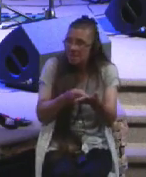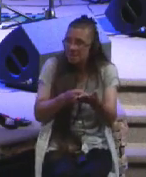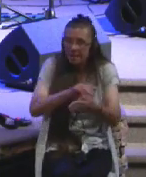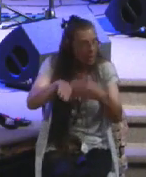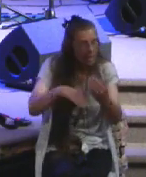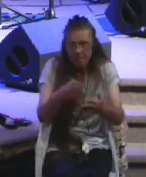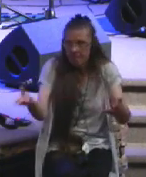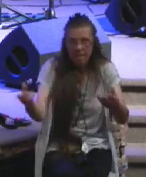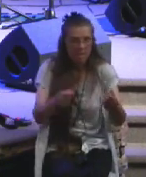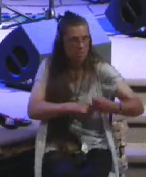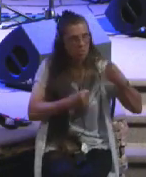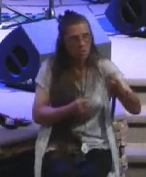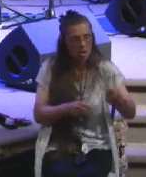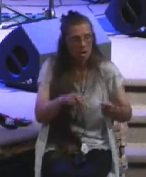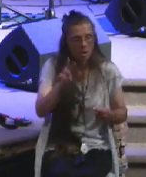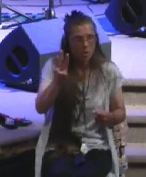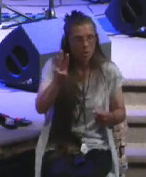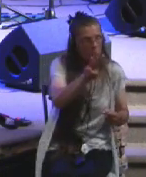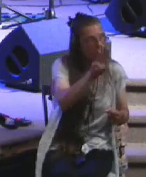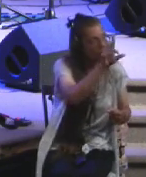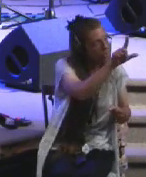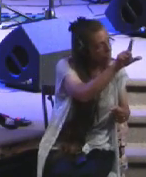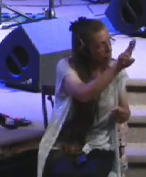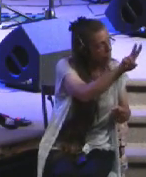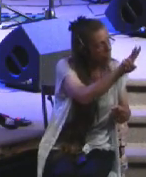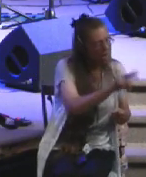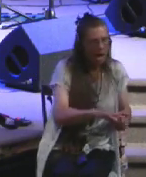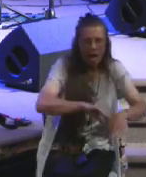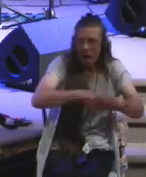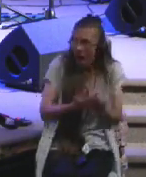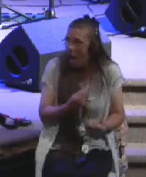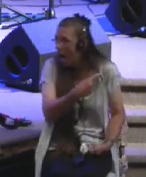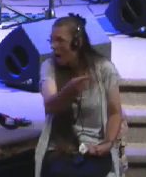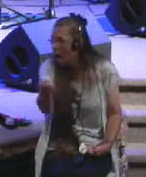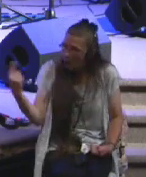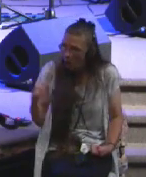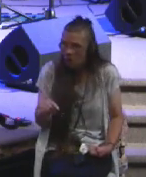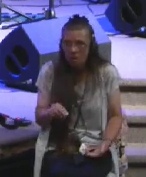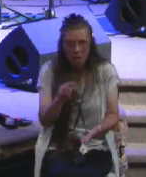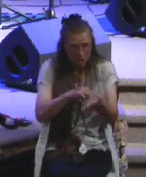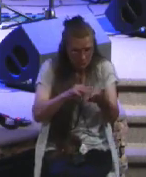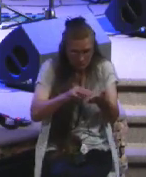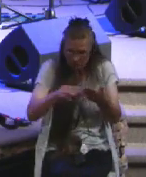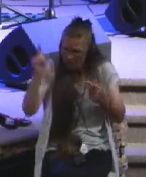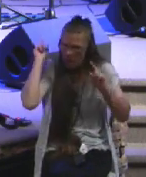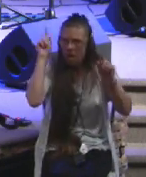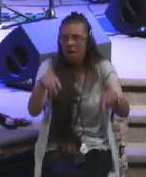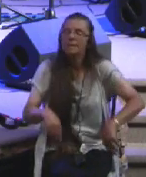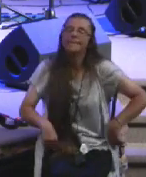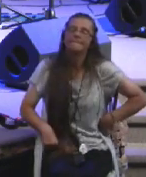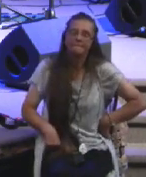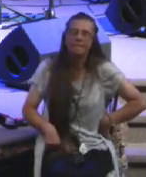American military was trying to do in World War II. How are we going to get our messages across? Well, they came